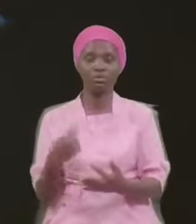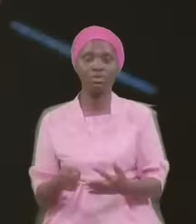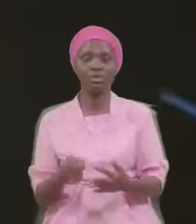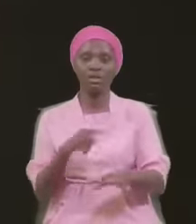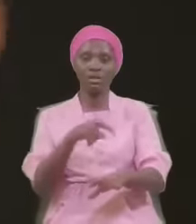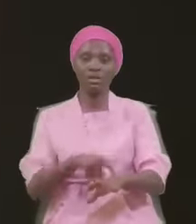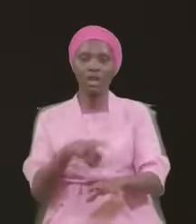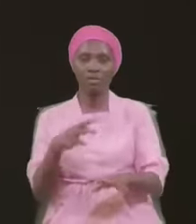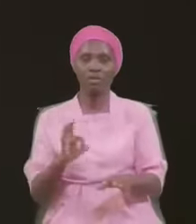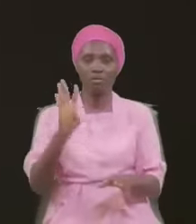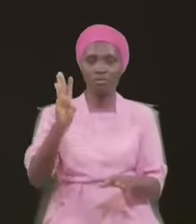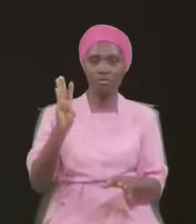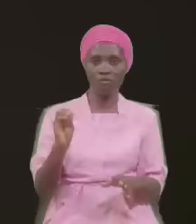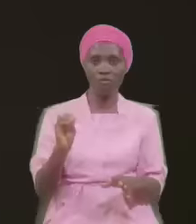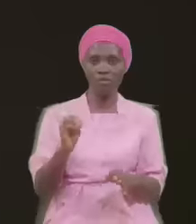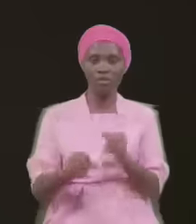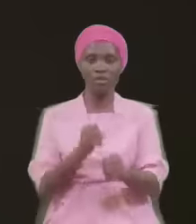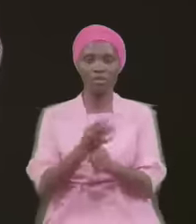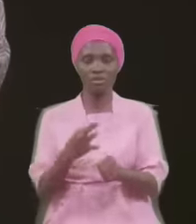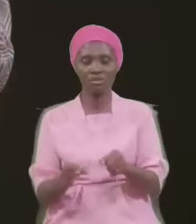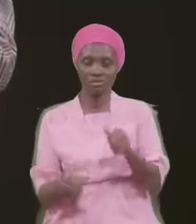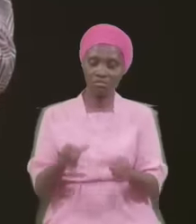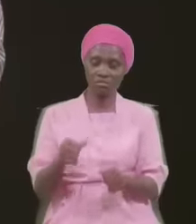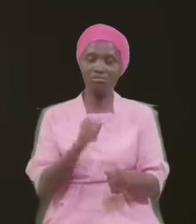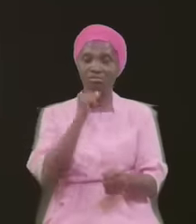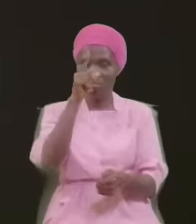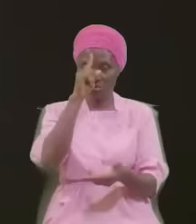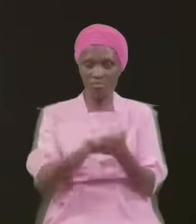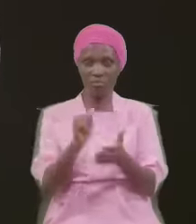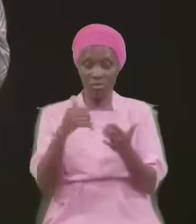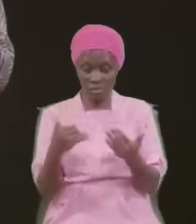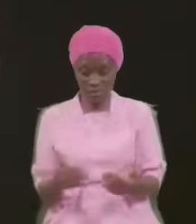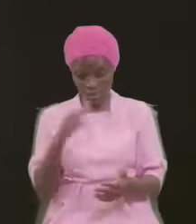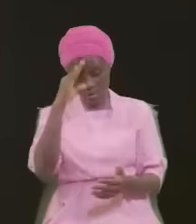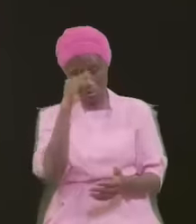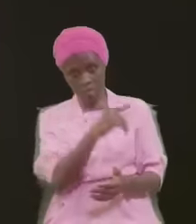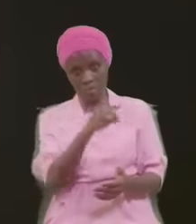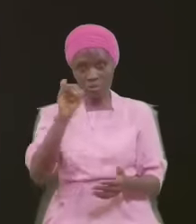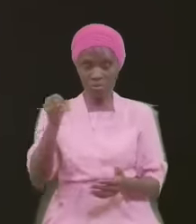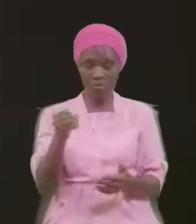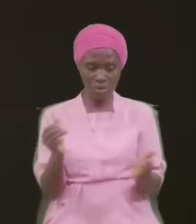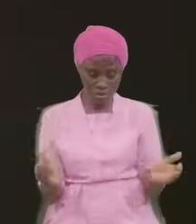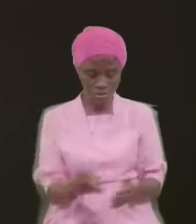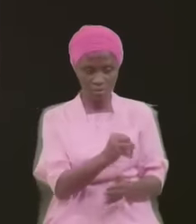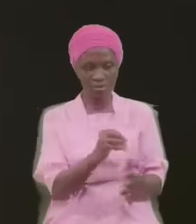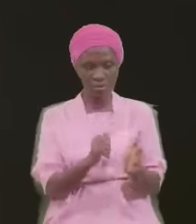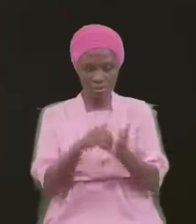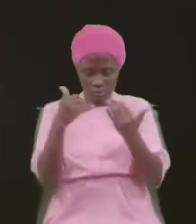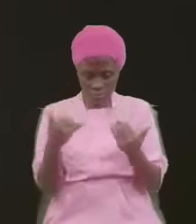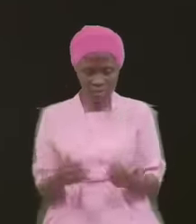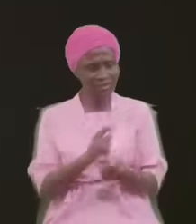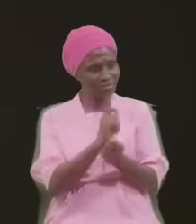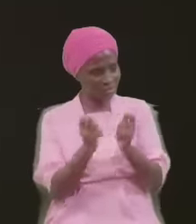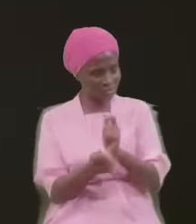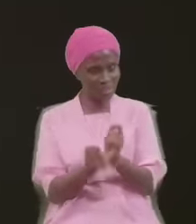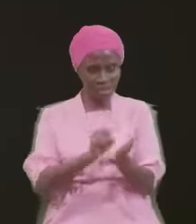of 40 years of unbelief. And now he said, turn around, sanctify yourselves,